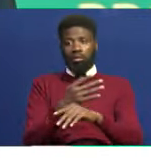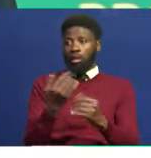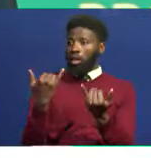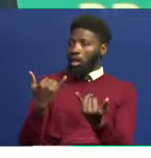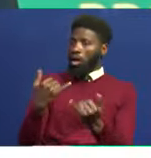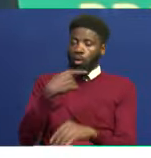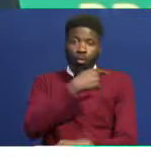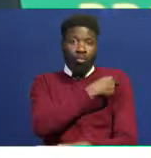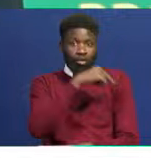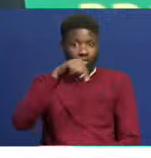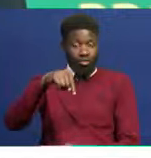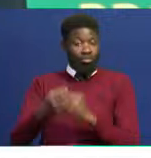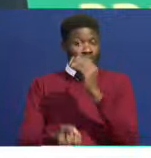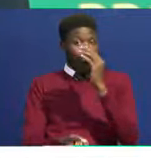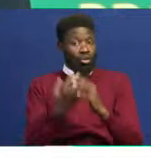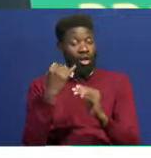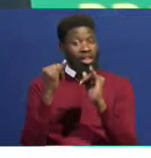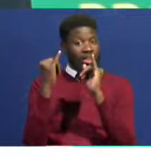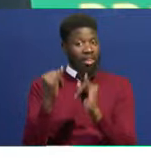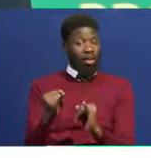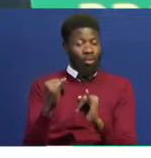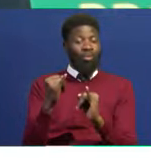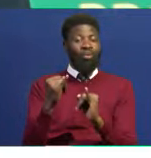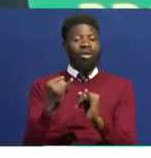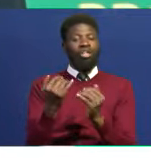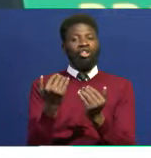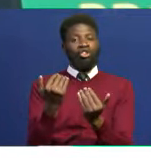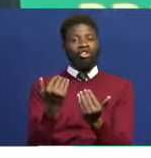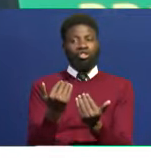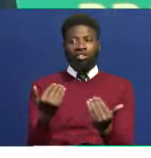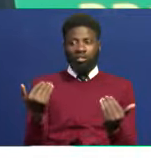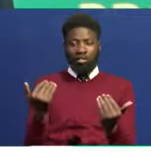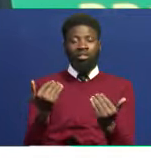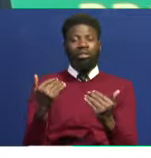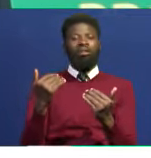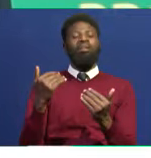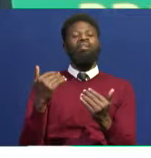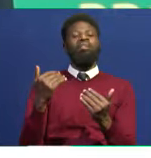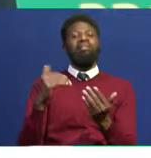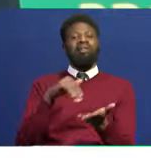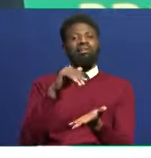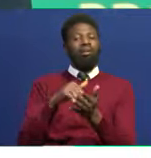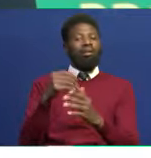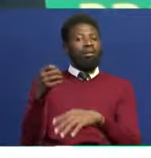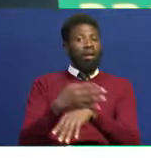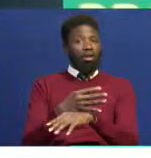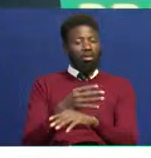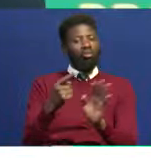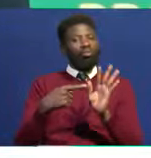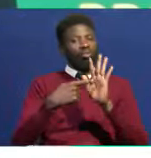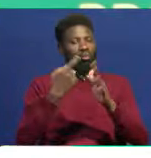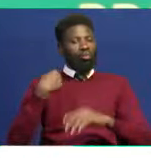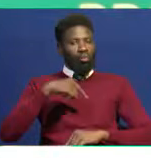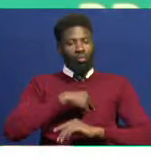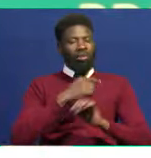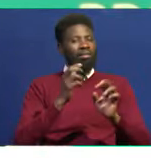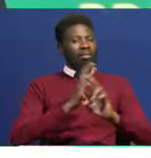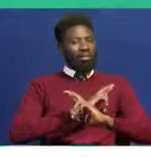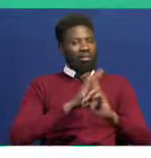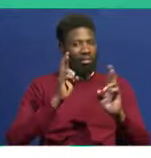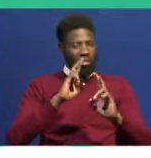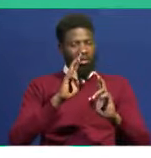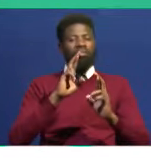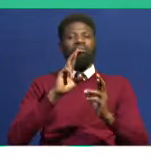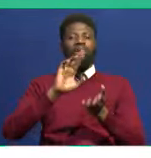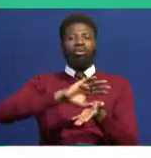the steps we are ready to take to invest the necessary resources to improve care for children with